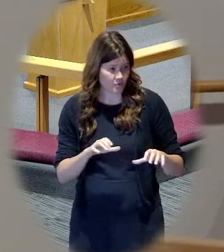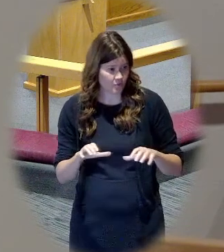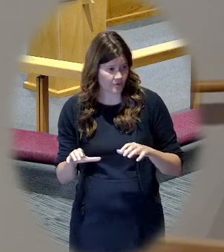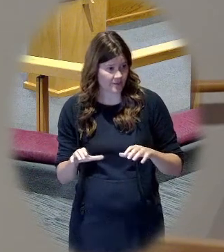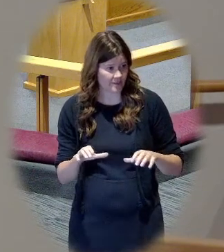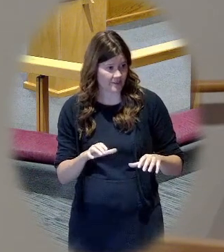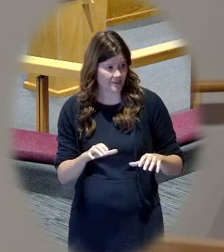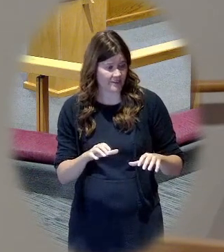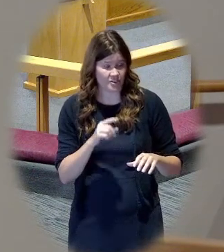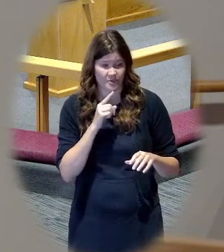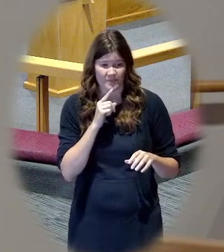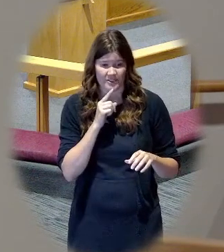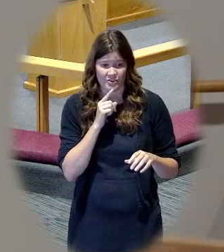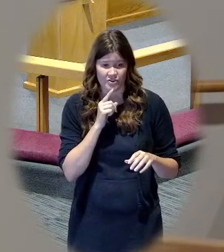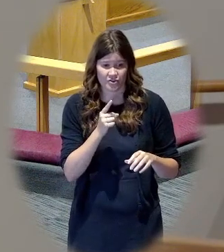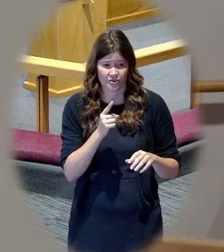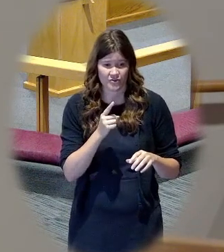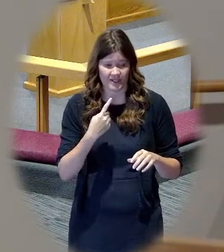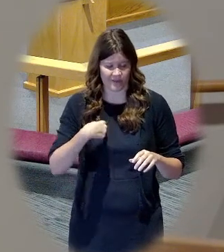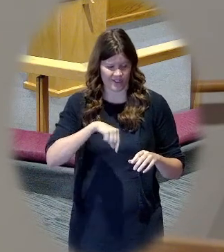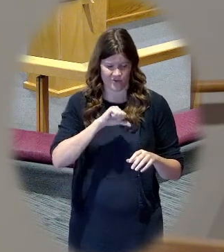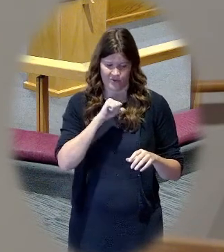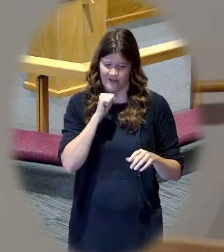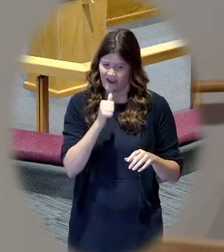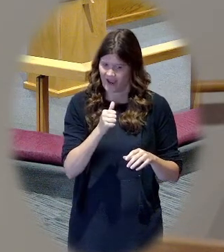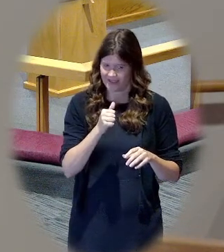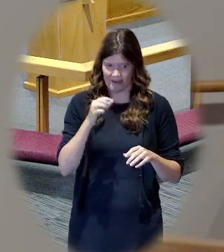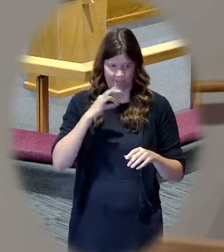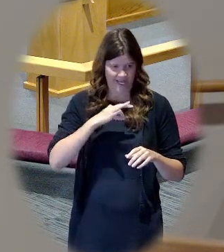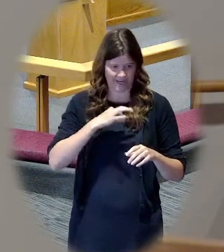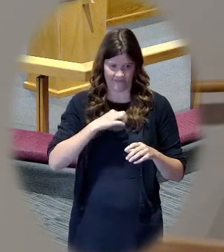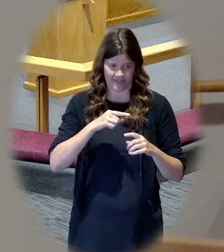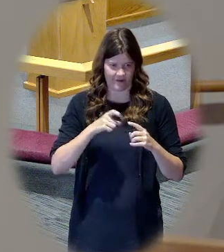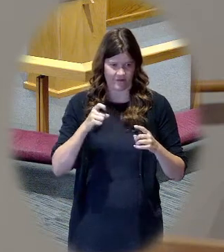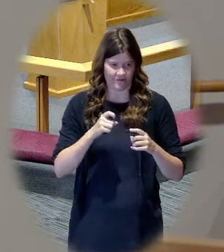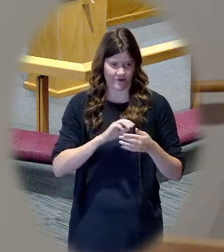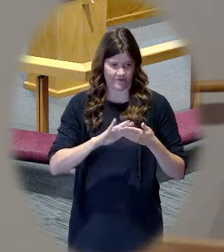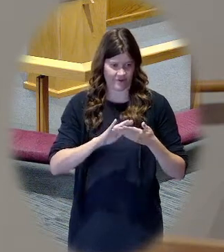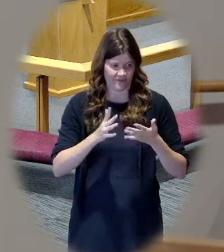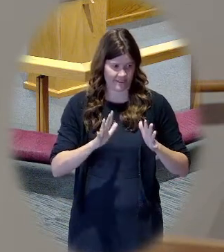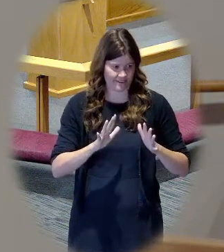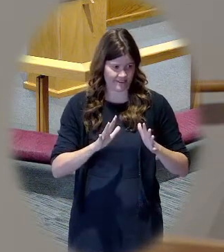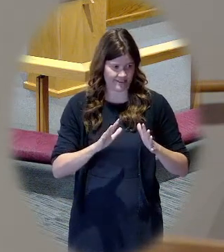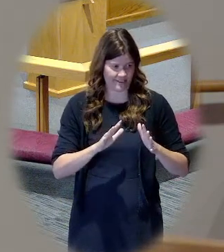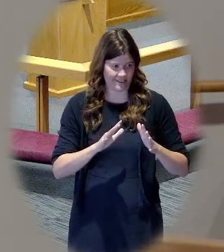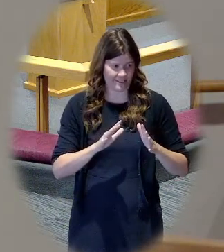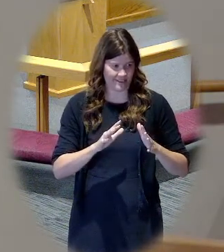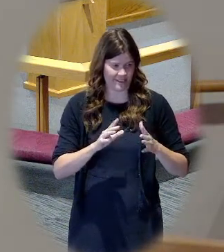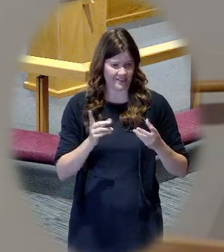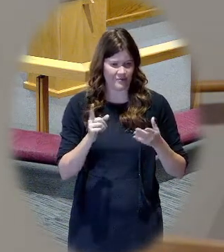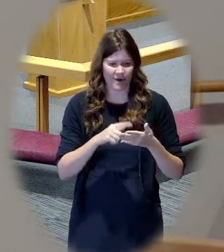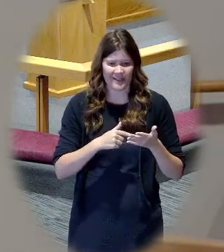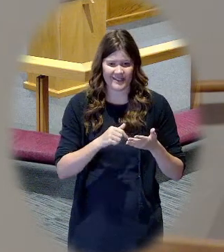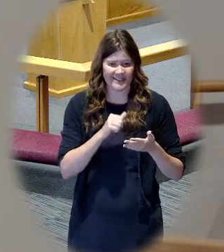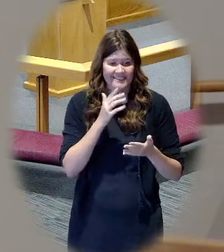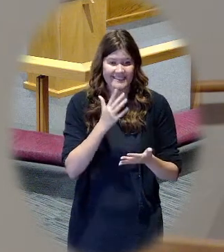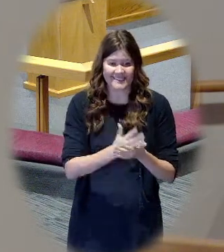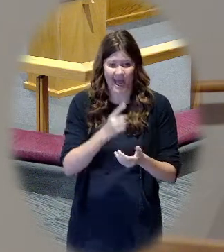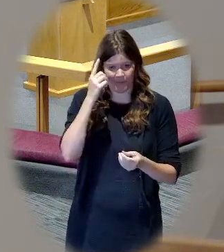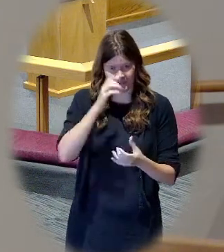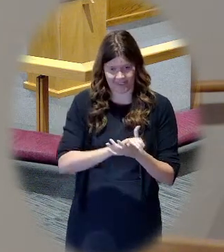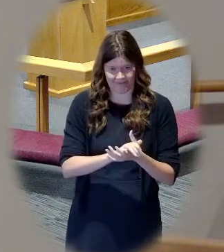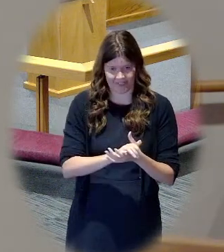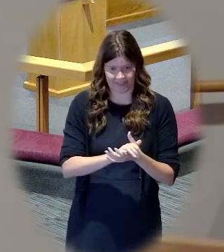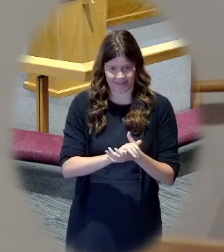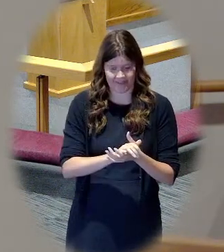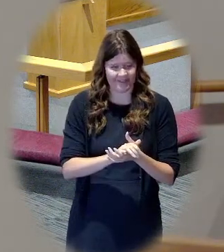to make sure that you don't get the benefits of it is to not believe. If you don't want the benefit of the